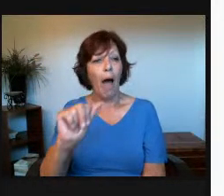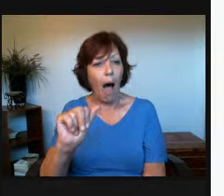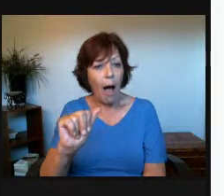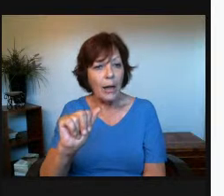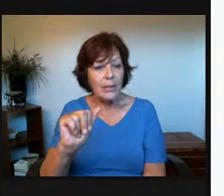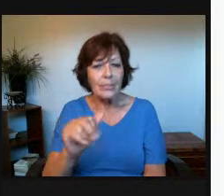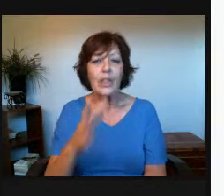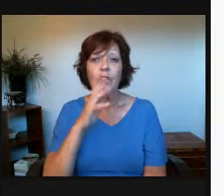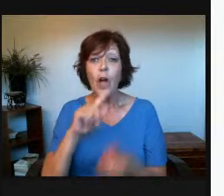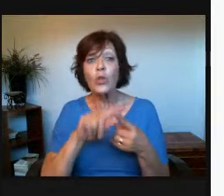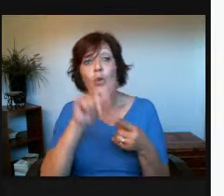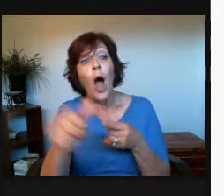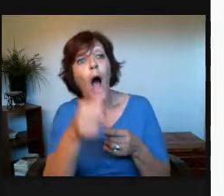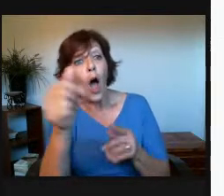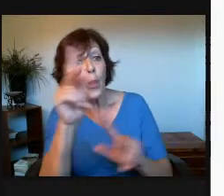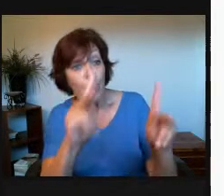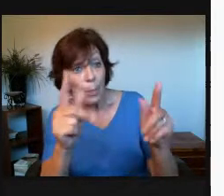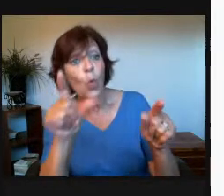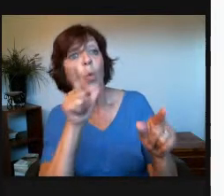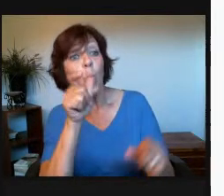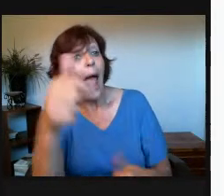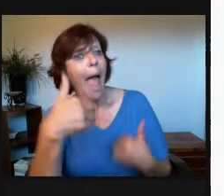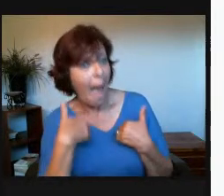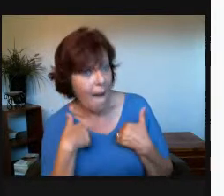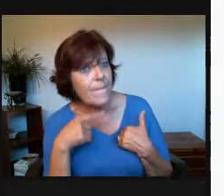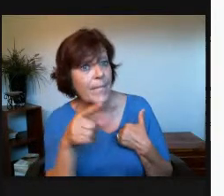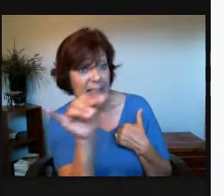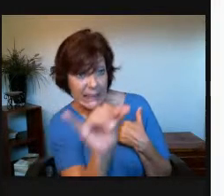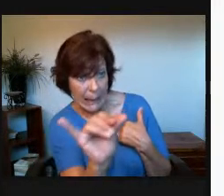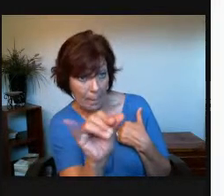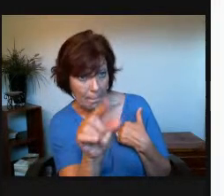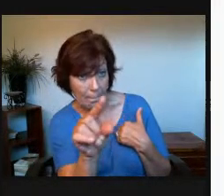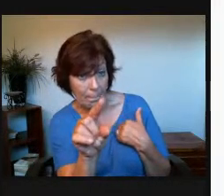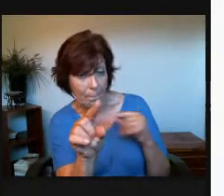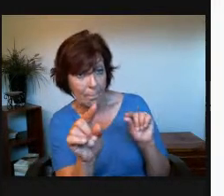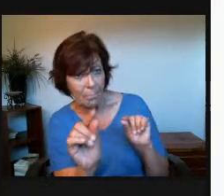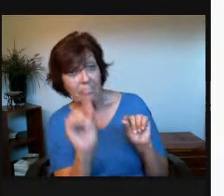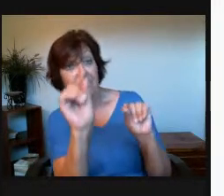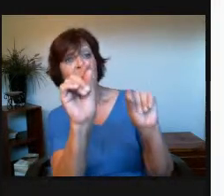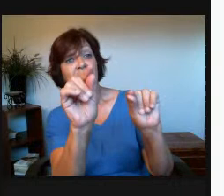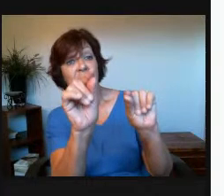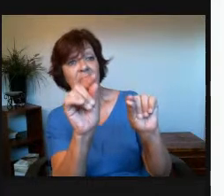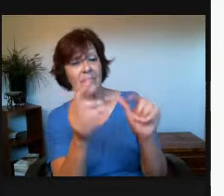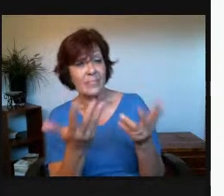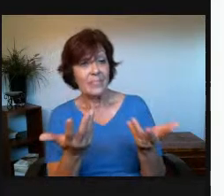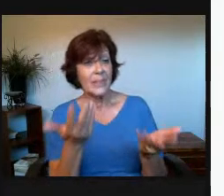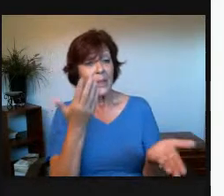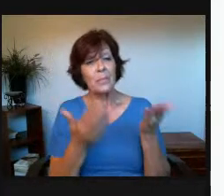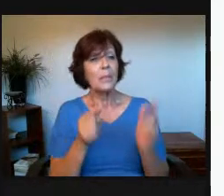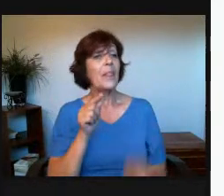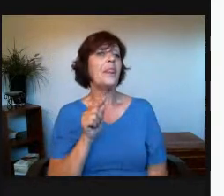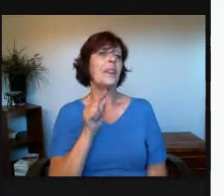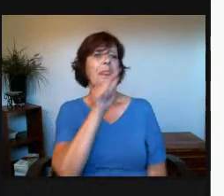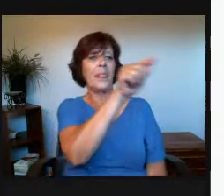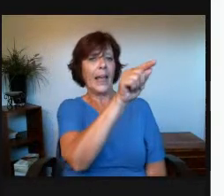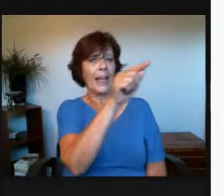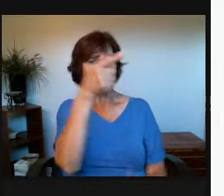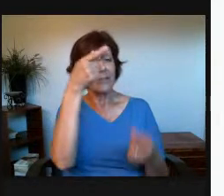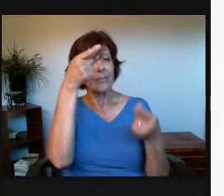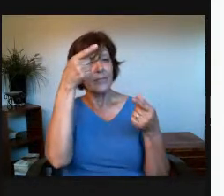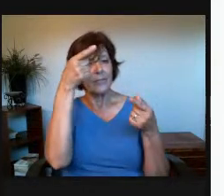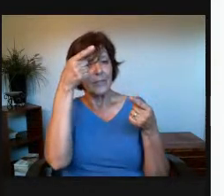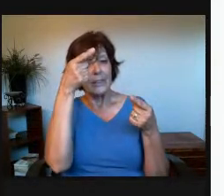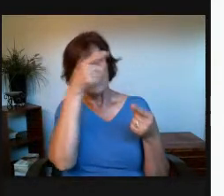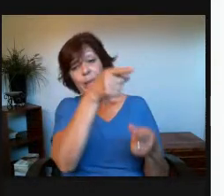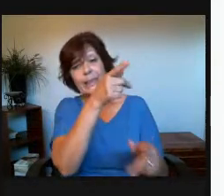other people who own pet iguanas a little further away from where you live so that you can agree to care for